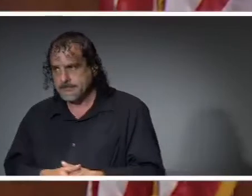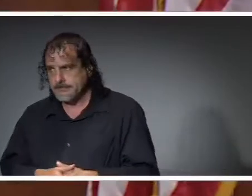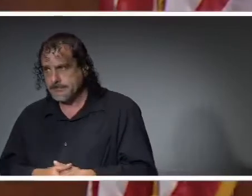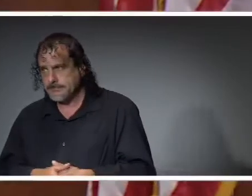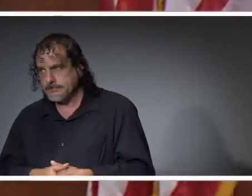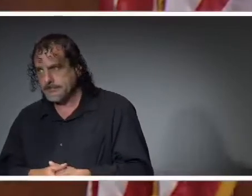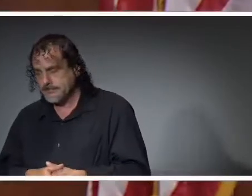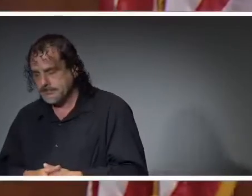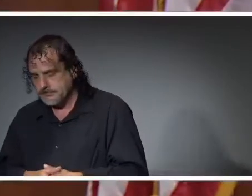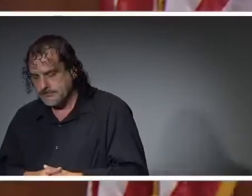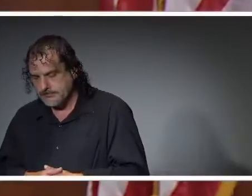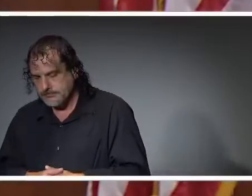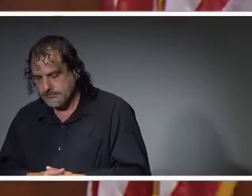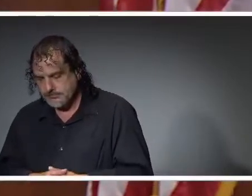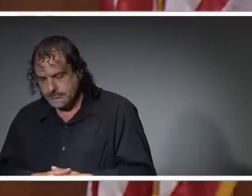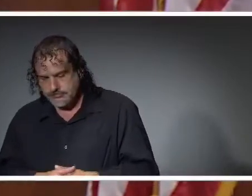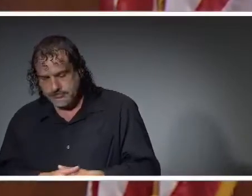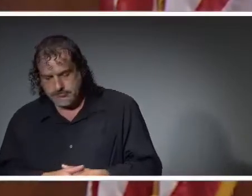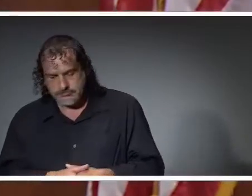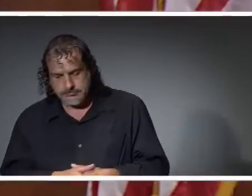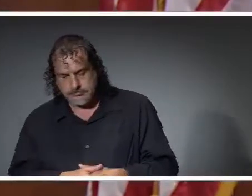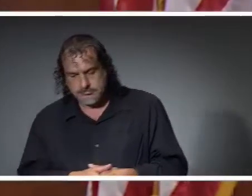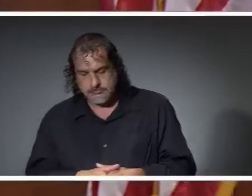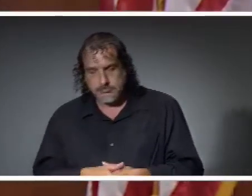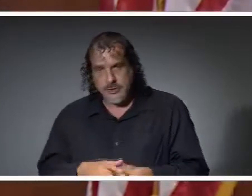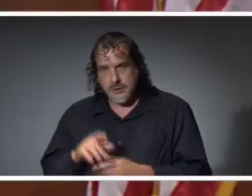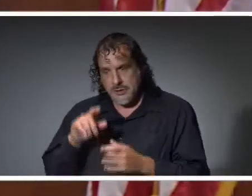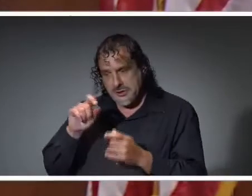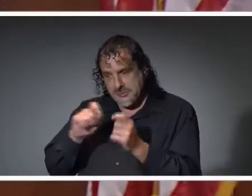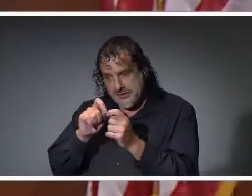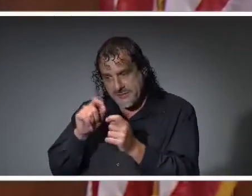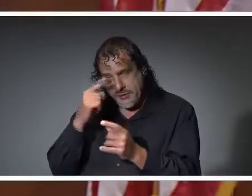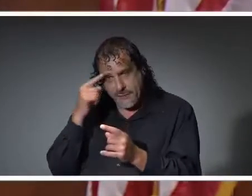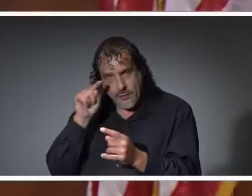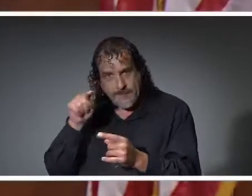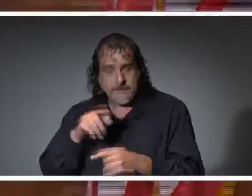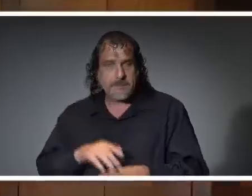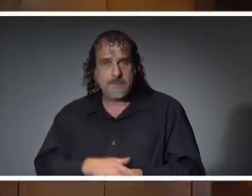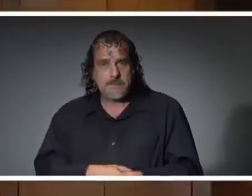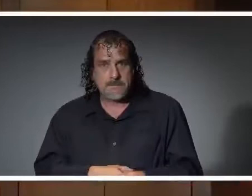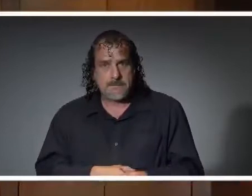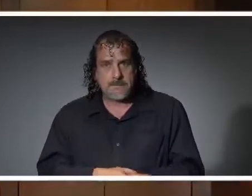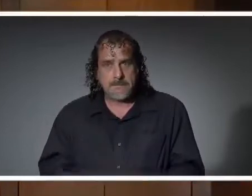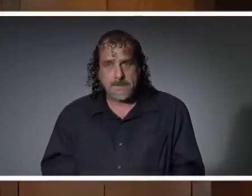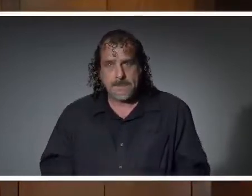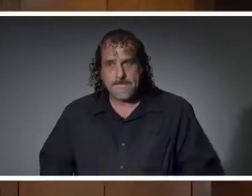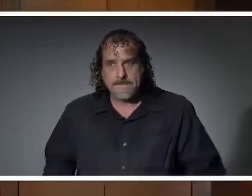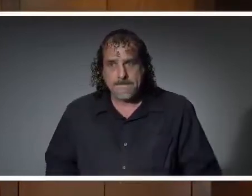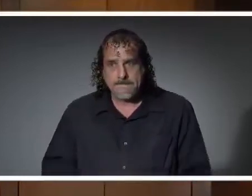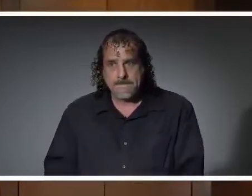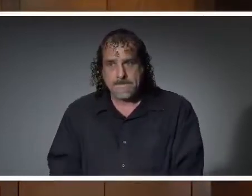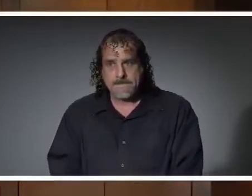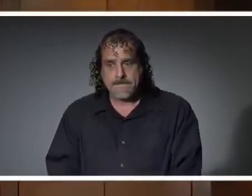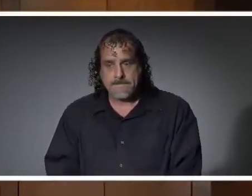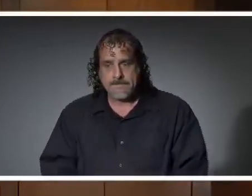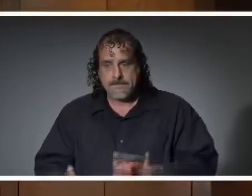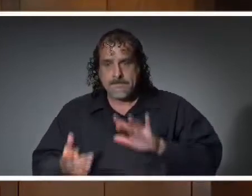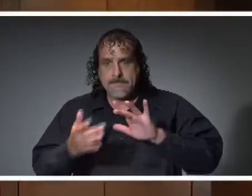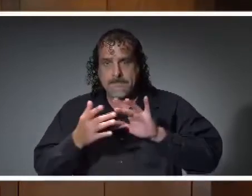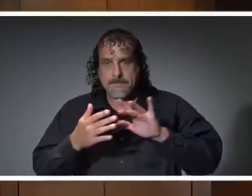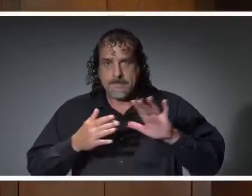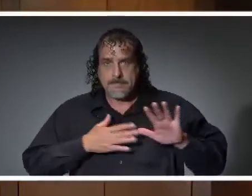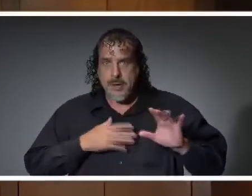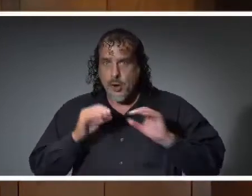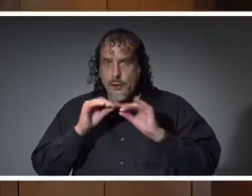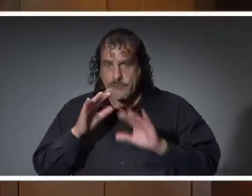specific circumstances are surrounding their specific case. just reach out to our